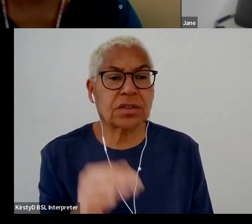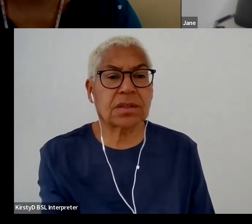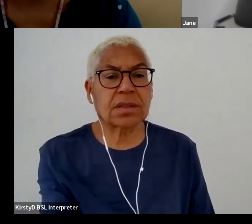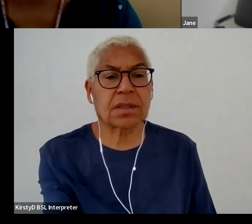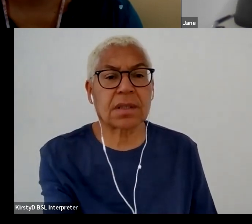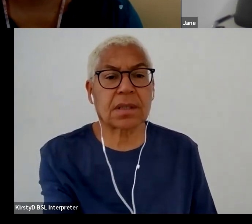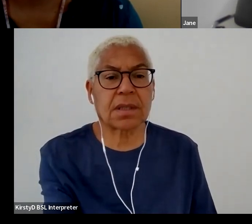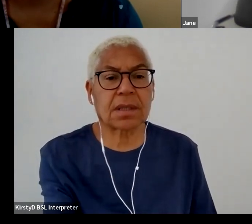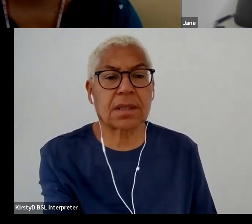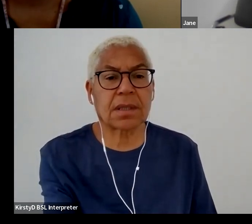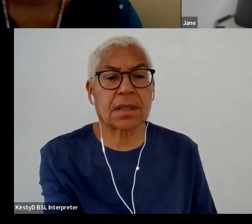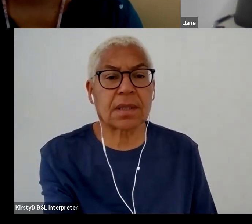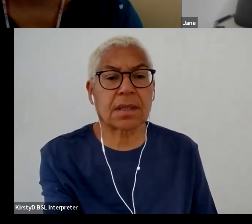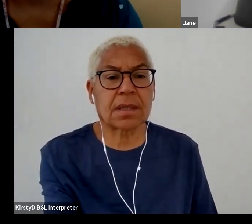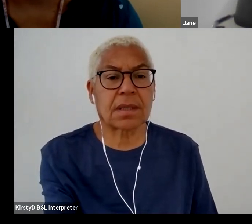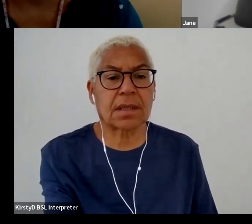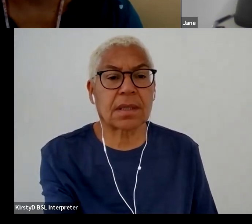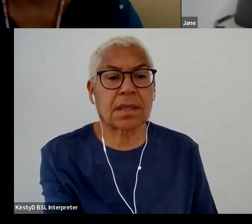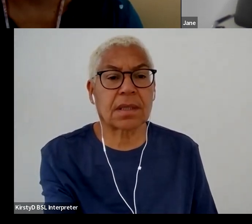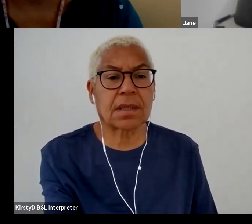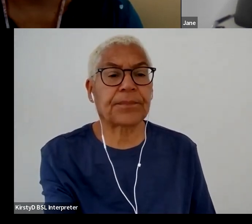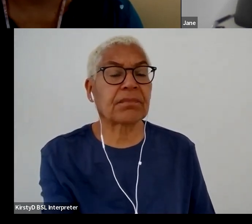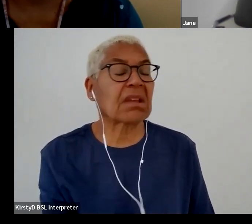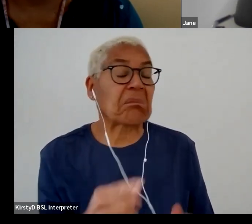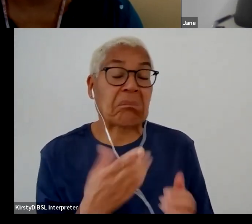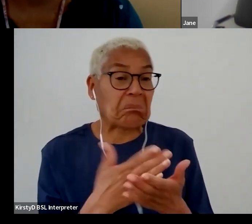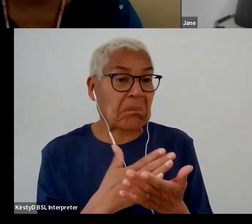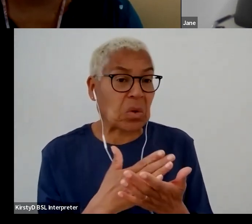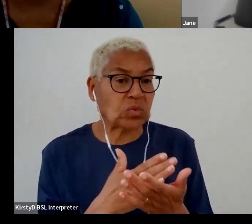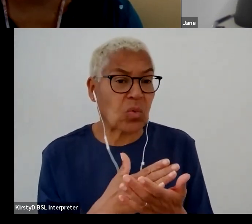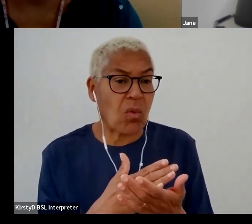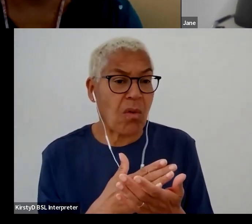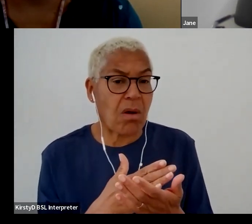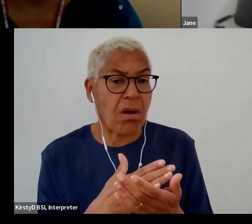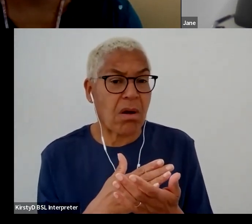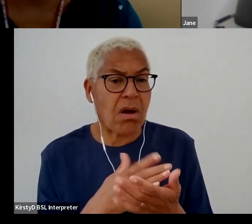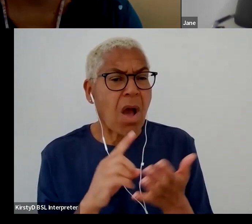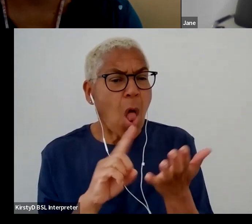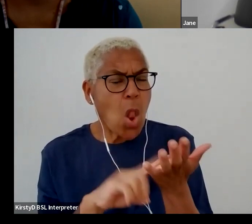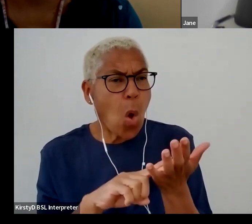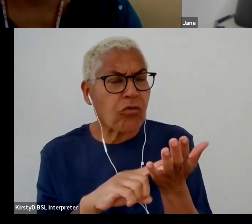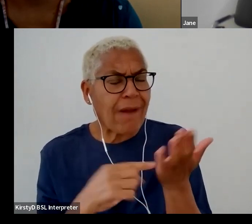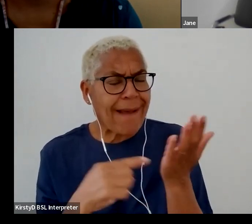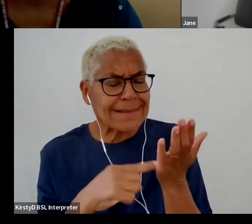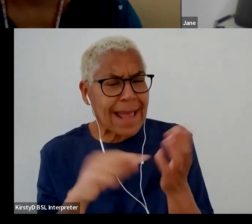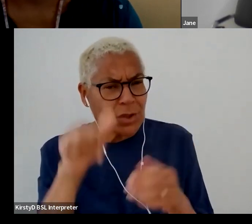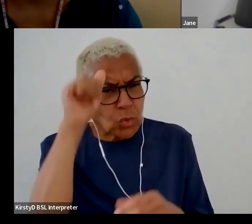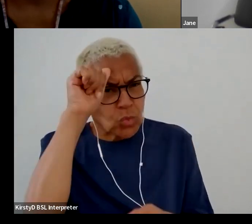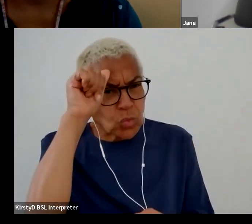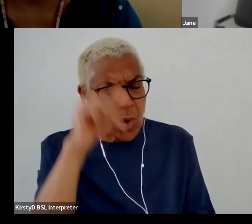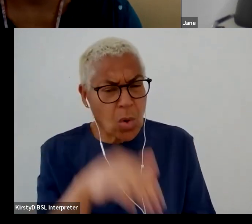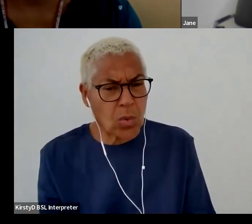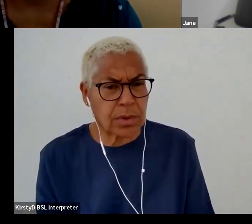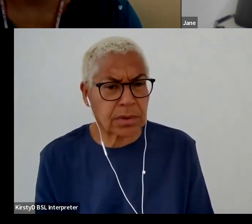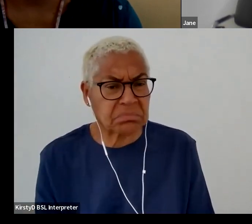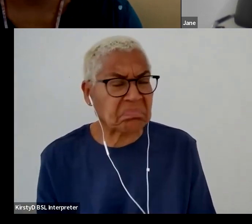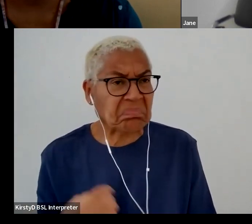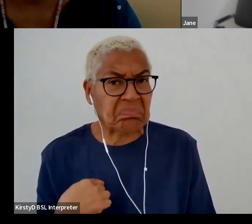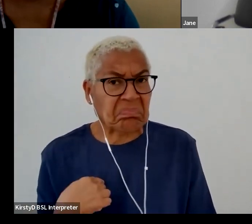The counselling service. I'm not sure. Laura, Tanya, do you know about it? Yeah, I don't think